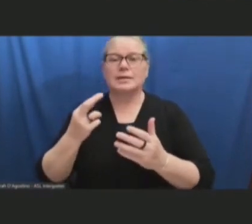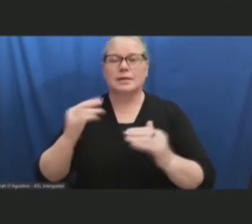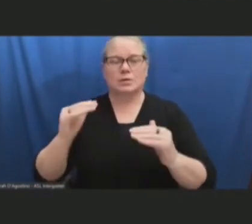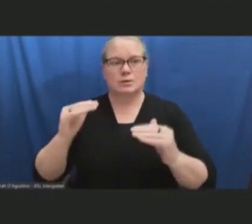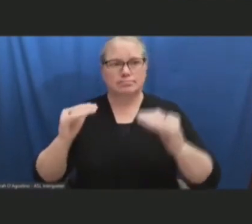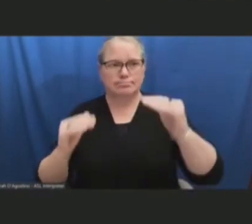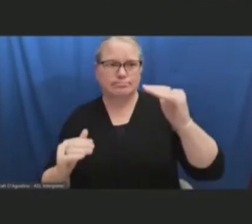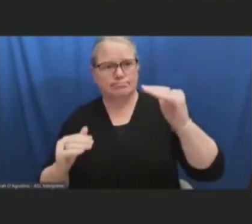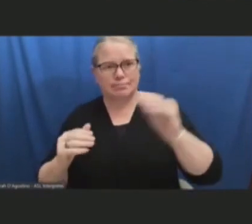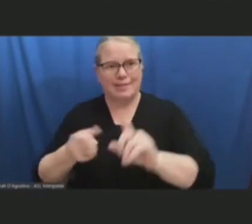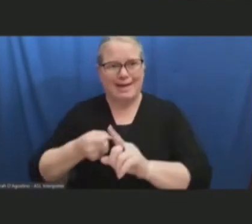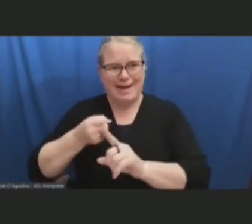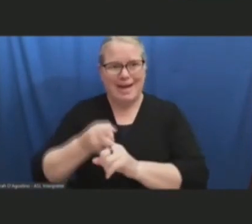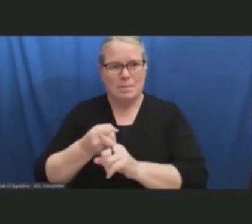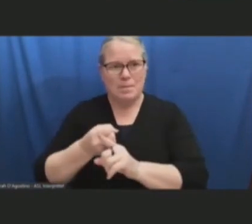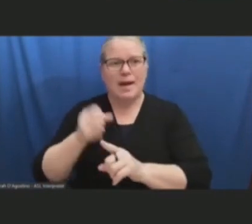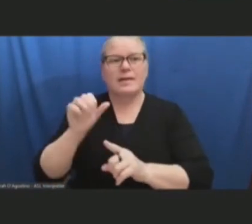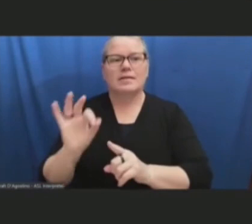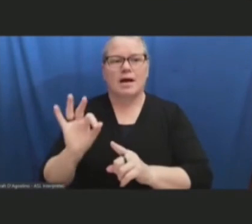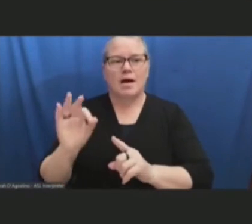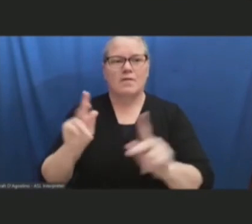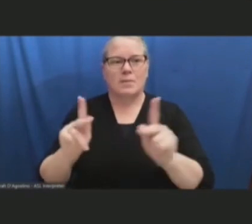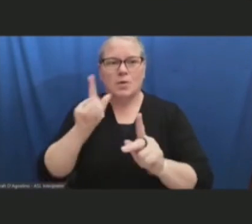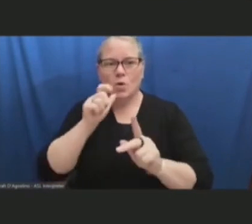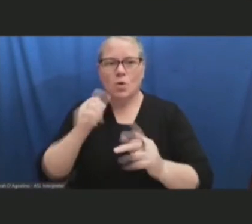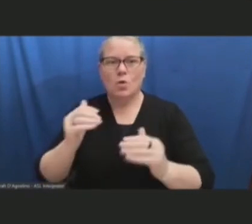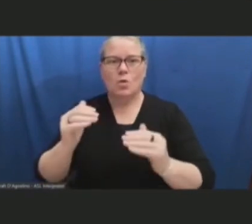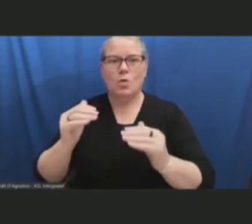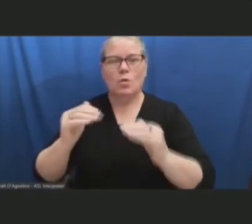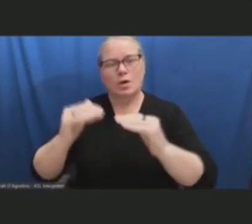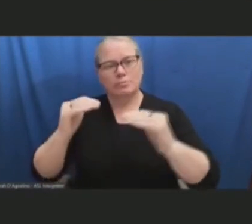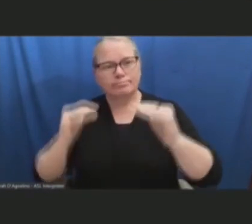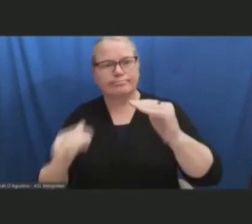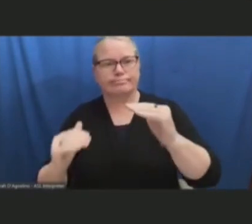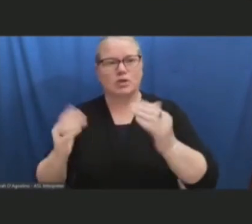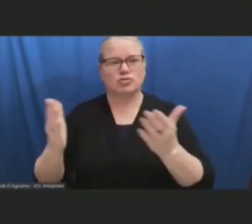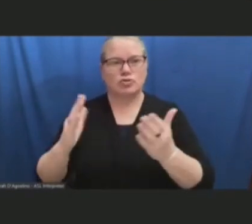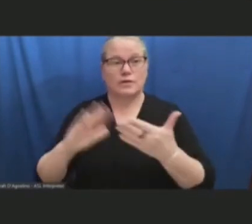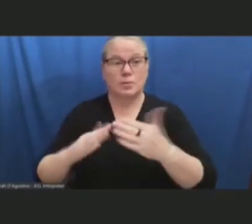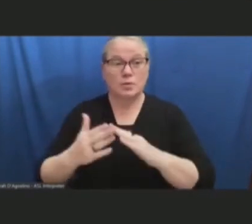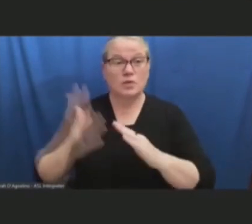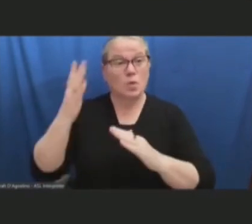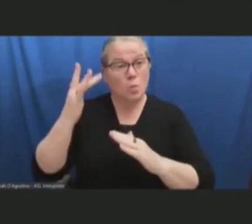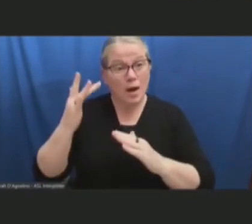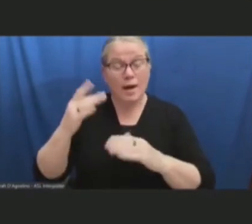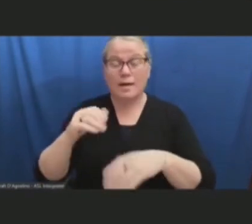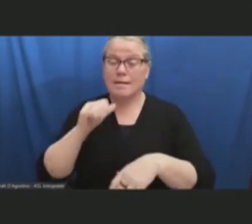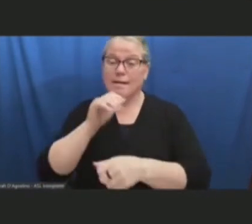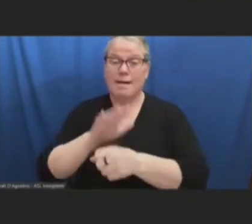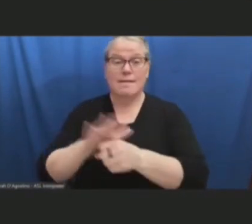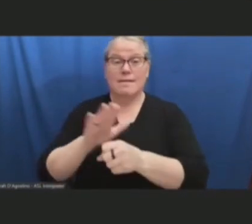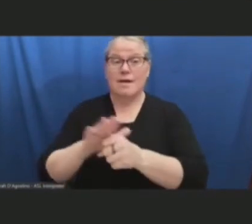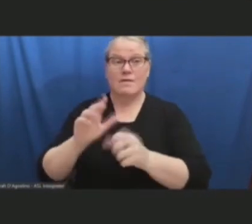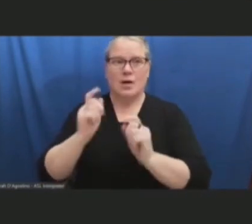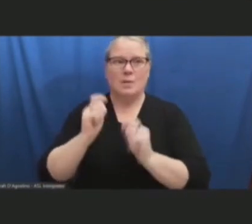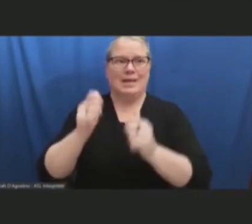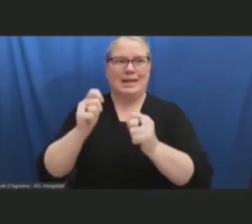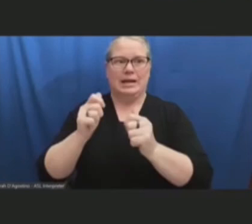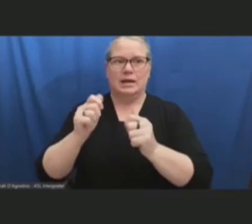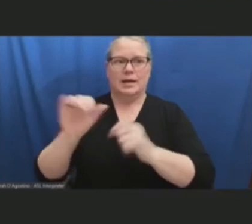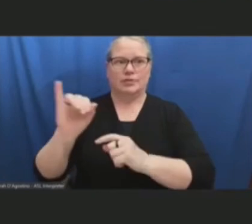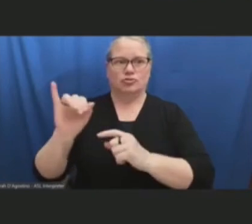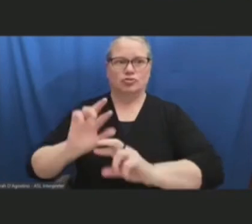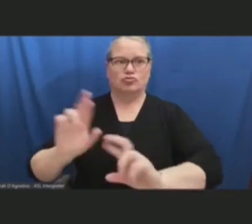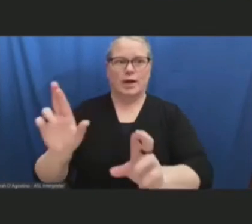underserved communities, both because of the lack of immediate access to coverage and because of the insufficiency of